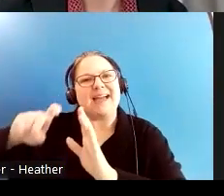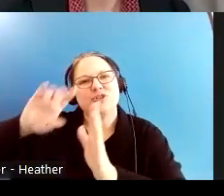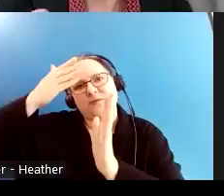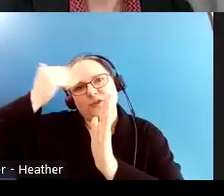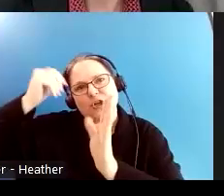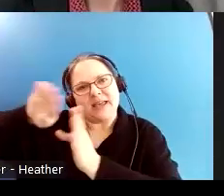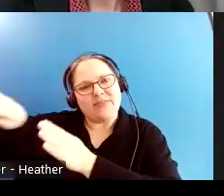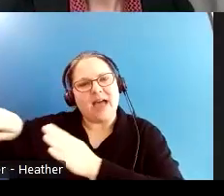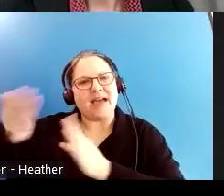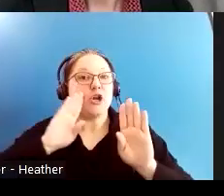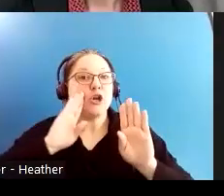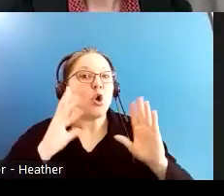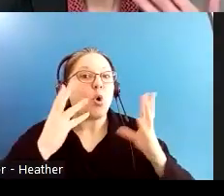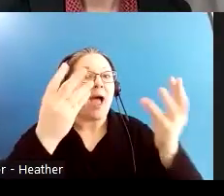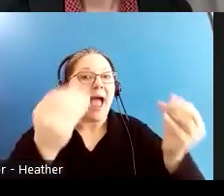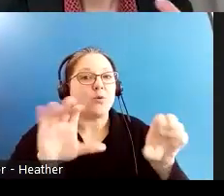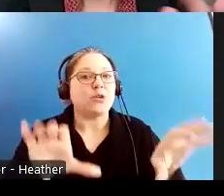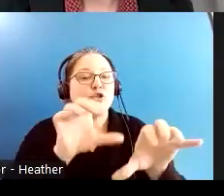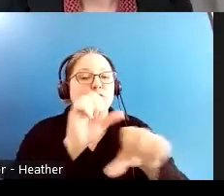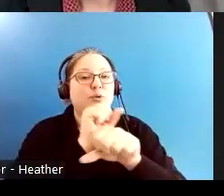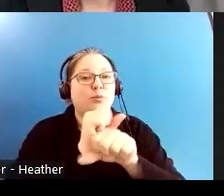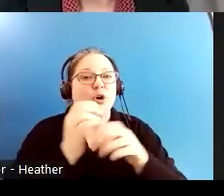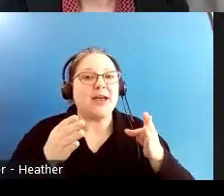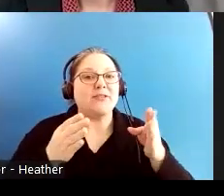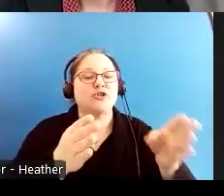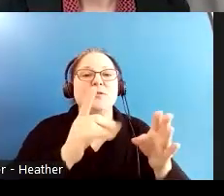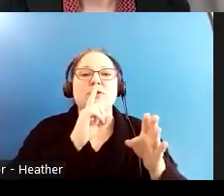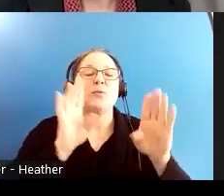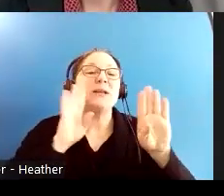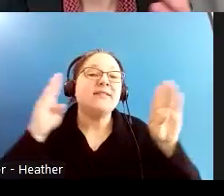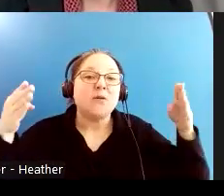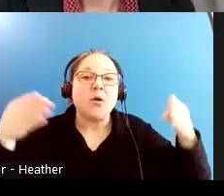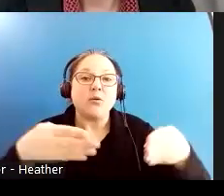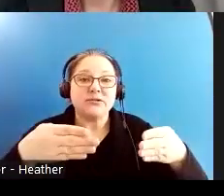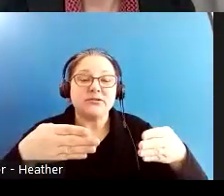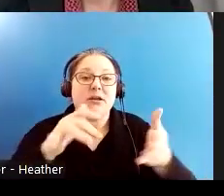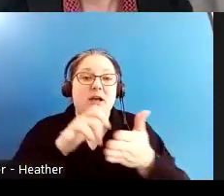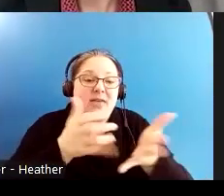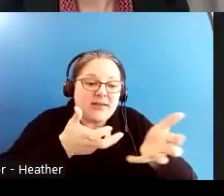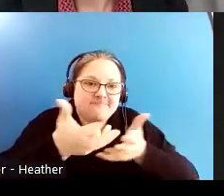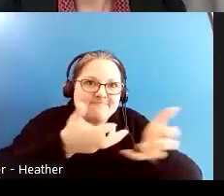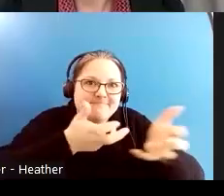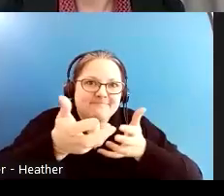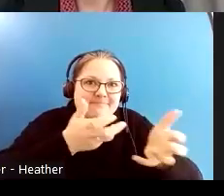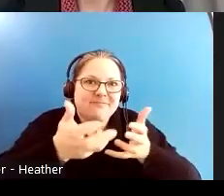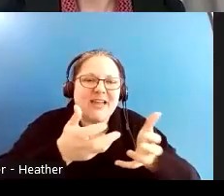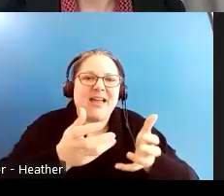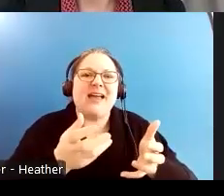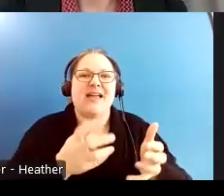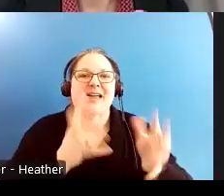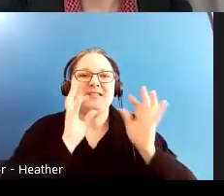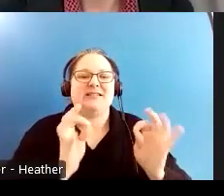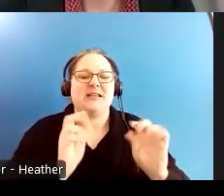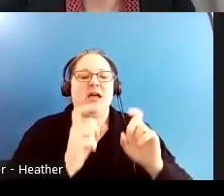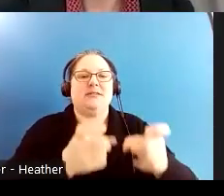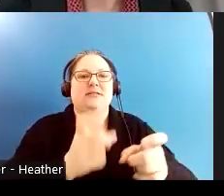streets and really put the encounter in the assessment in the patient's hands instead of